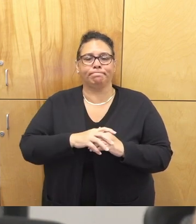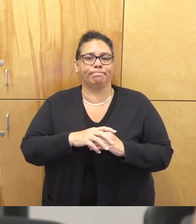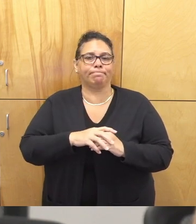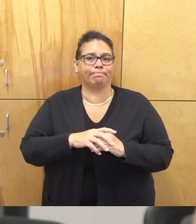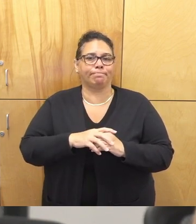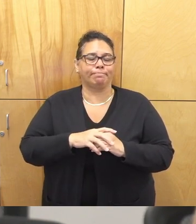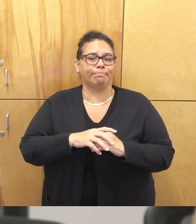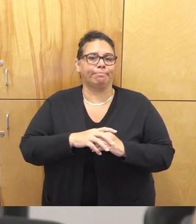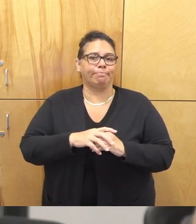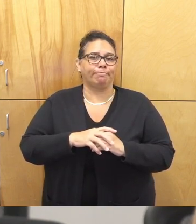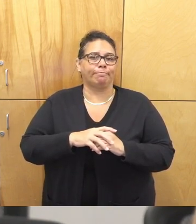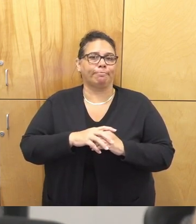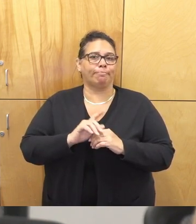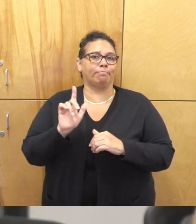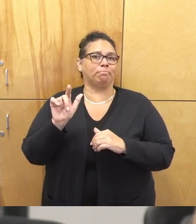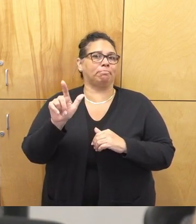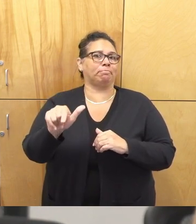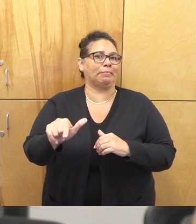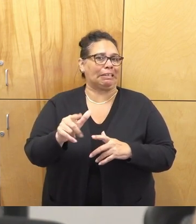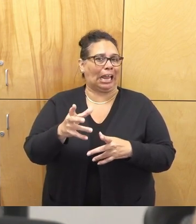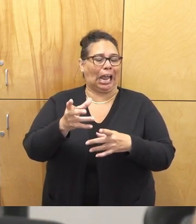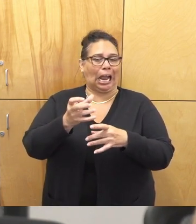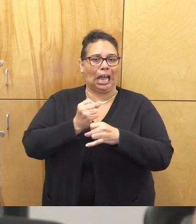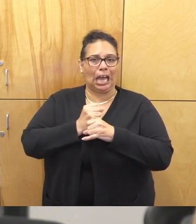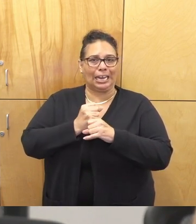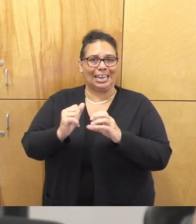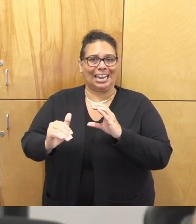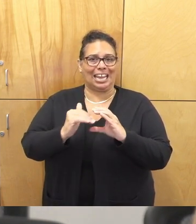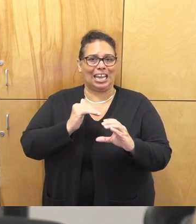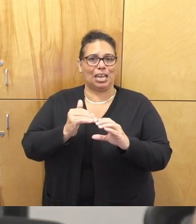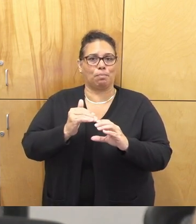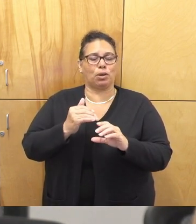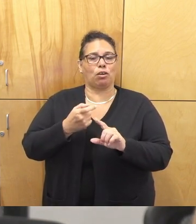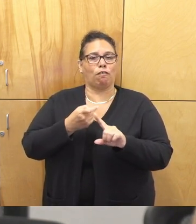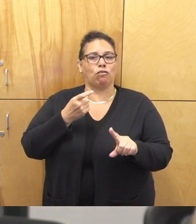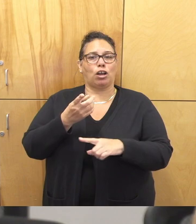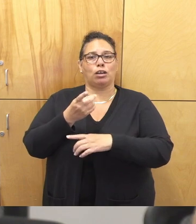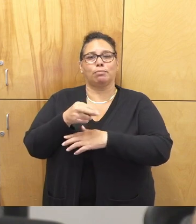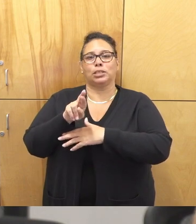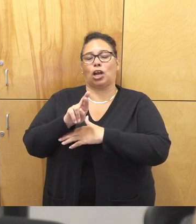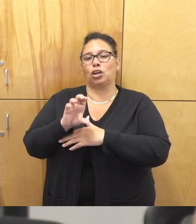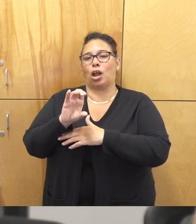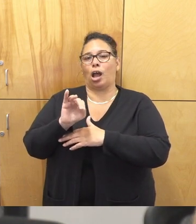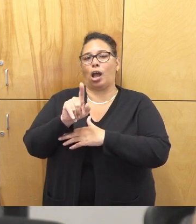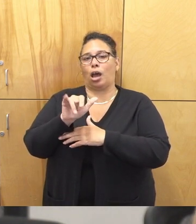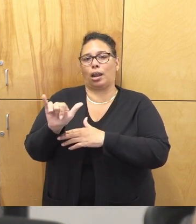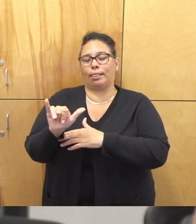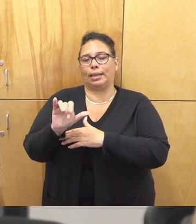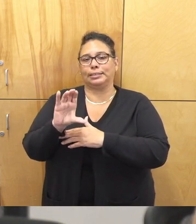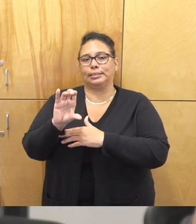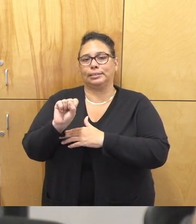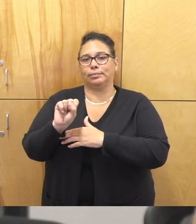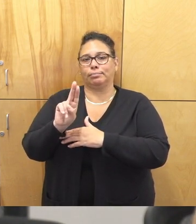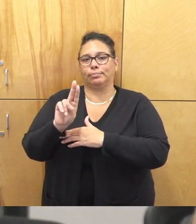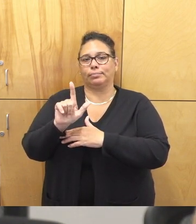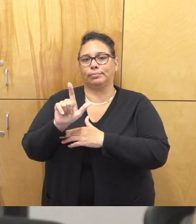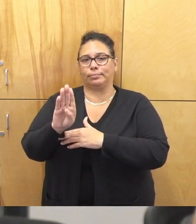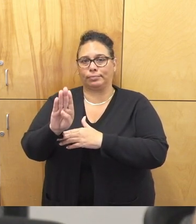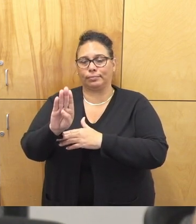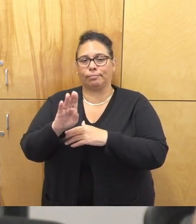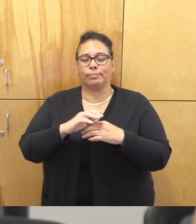And subsequently received a email from Dr. Conley at Cal State Long Beach